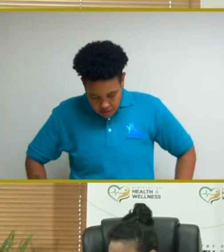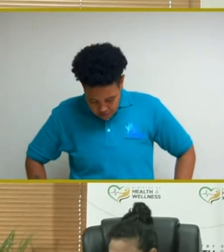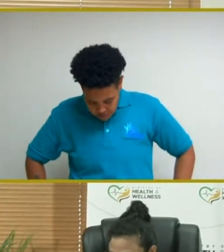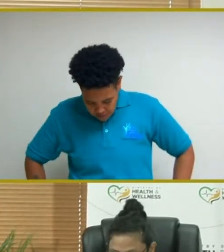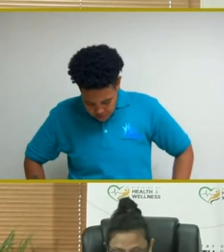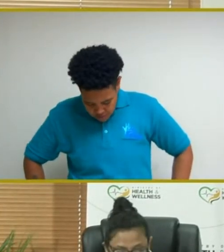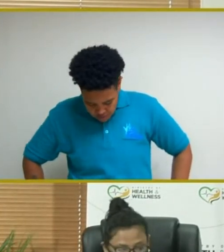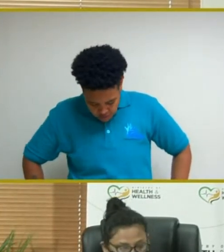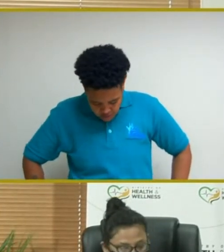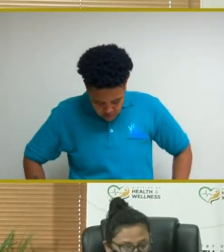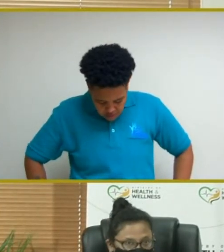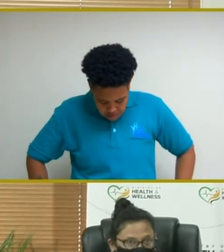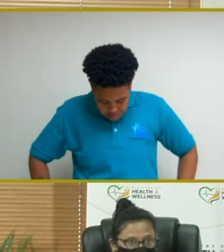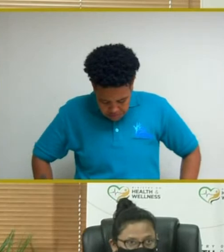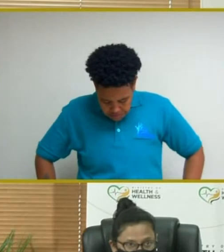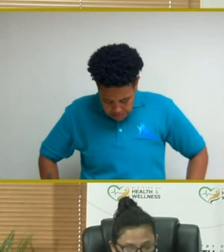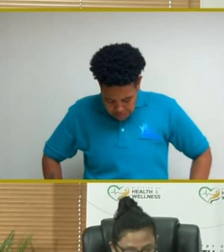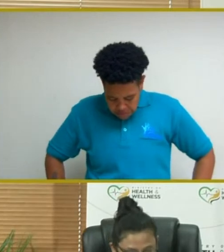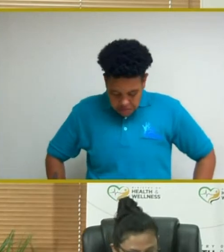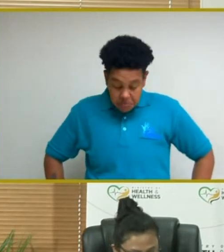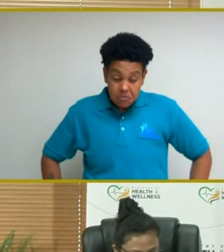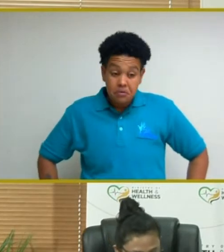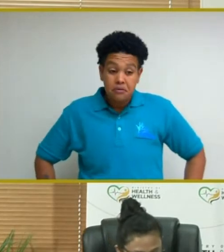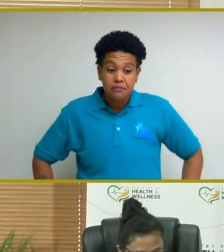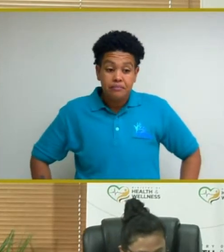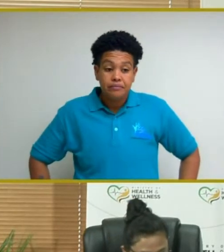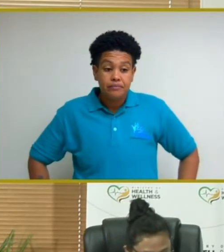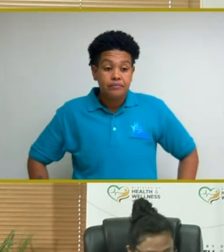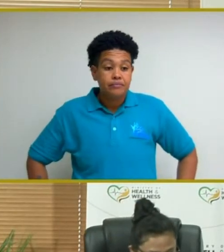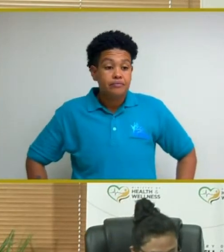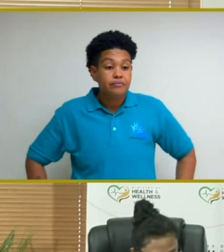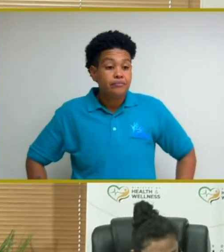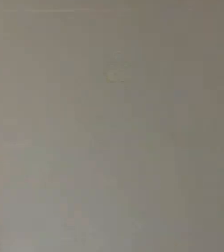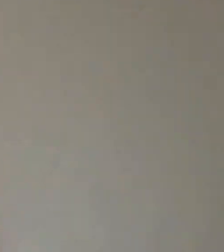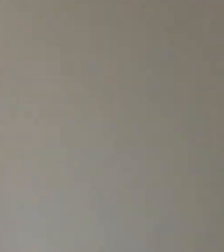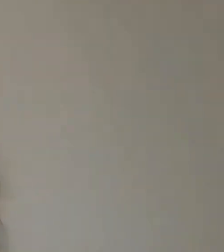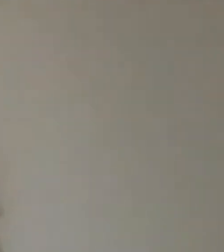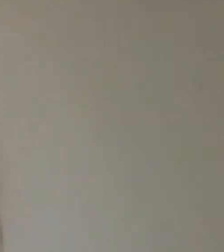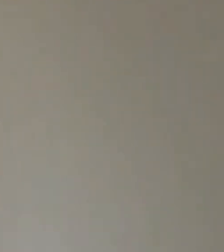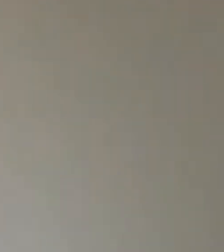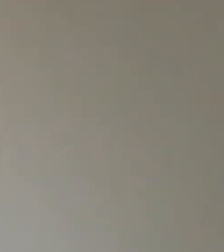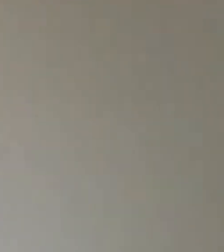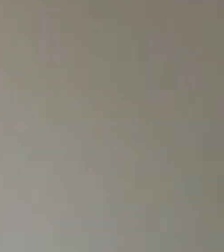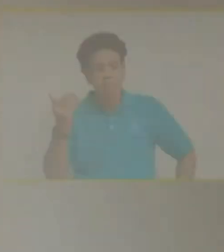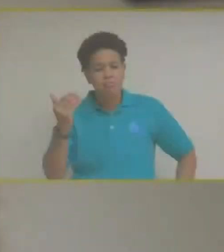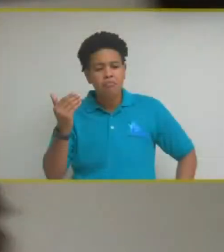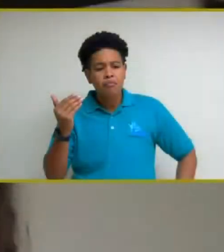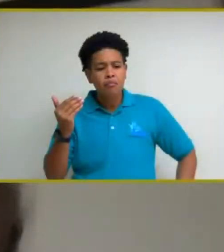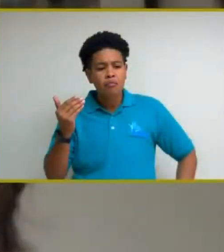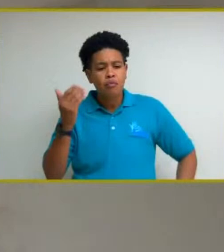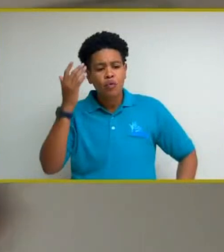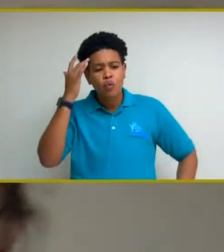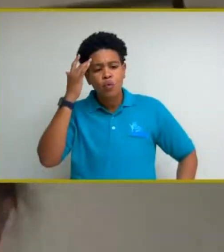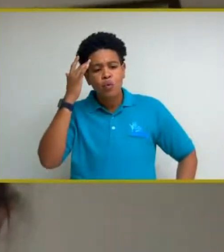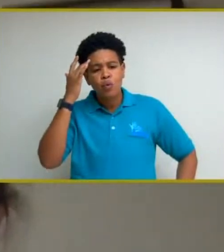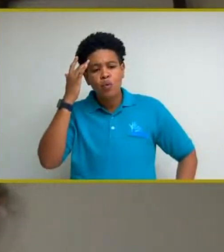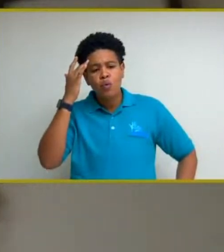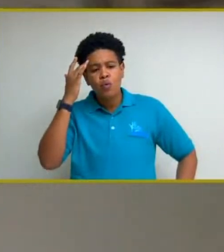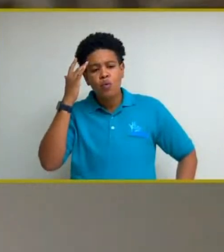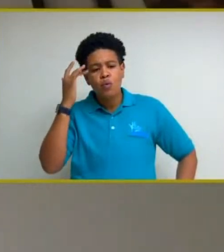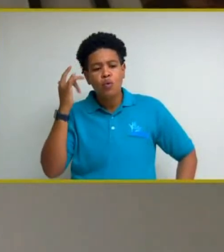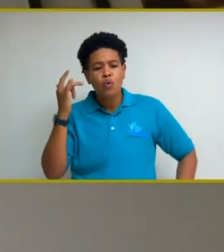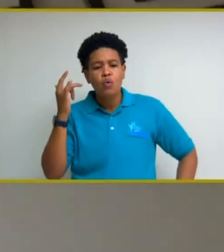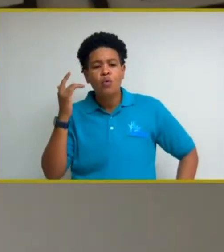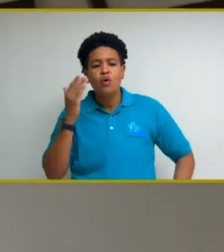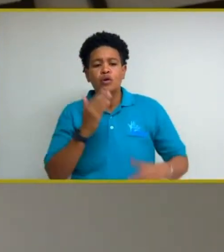Yes, good morning. You can hear me? Yes, go ahead, please. Yes, good morning. Why were some LAC